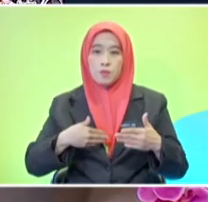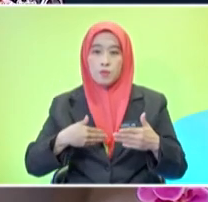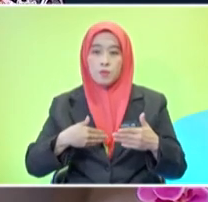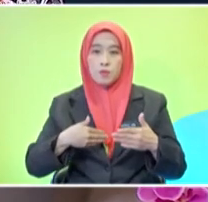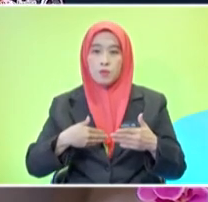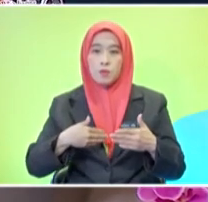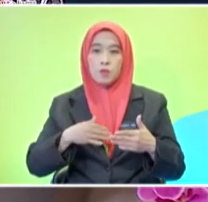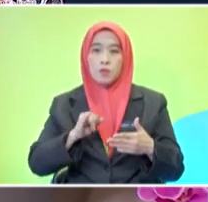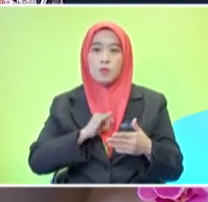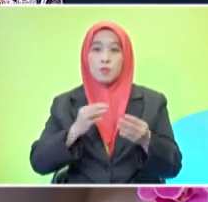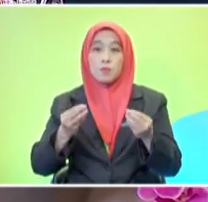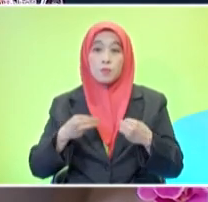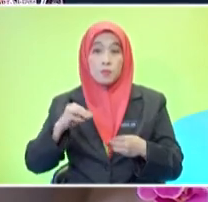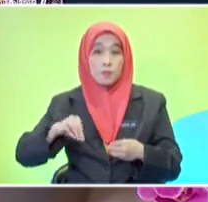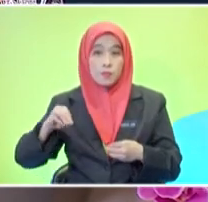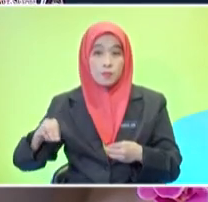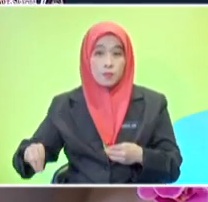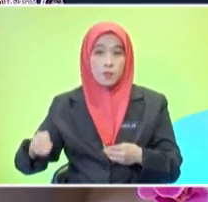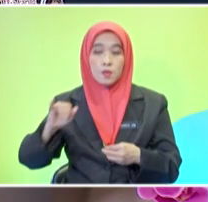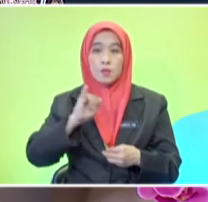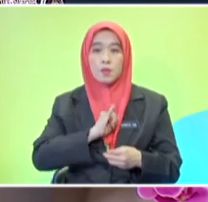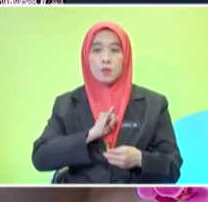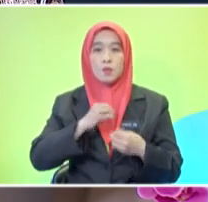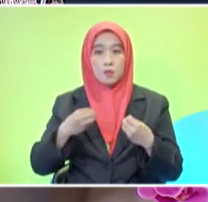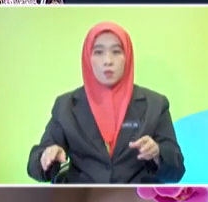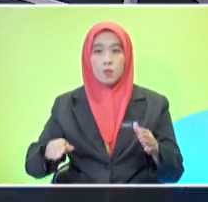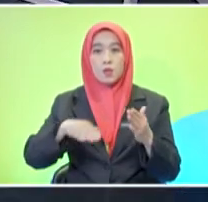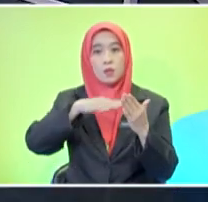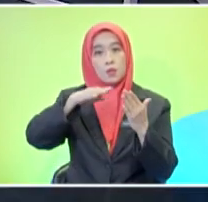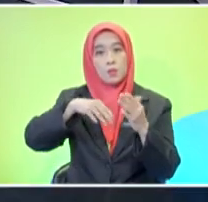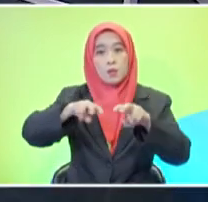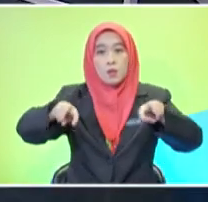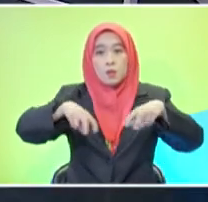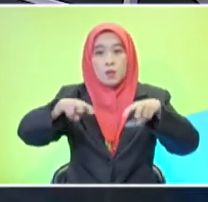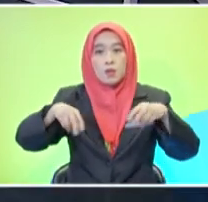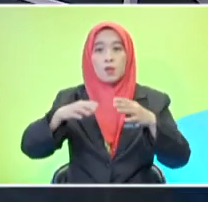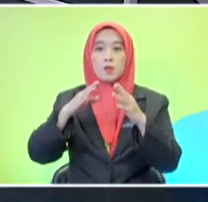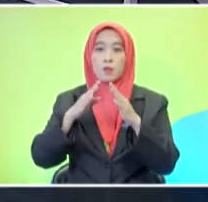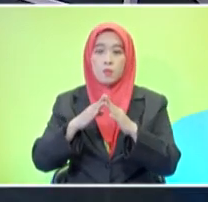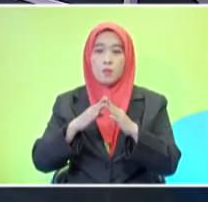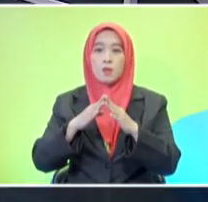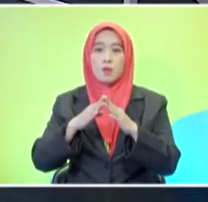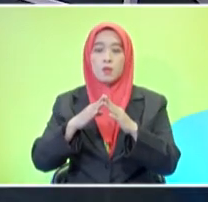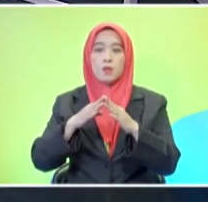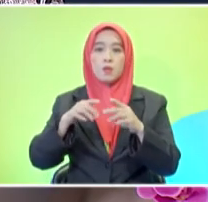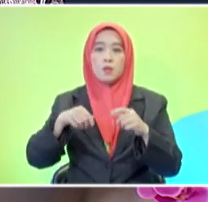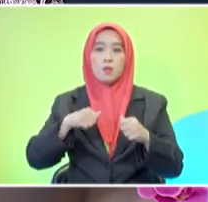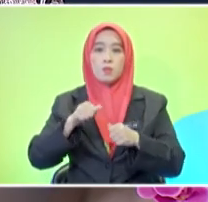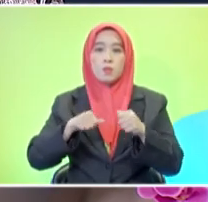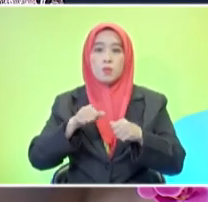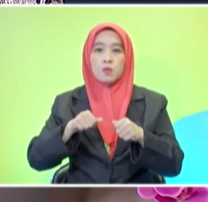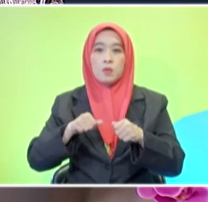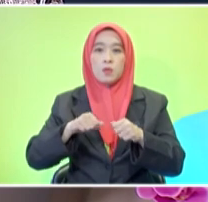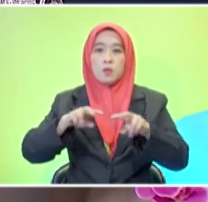like my students has also done this experiment at home. So when we are, as a science student, when they